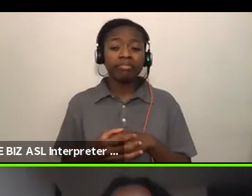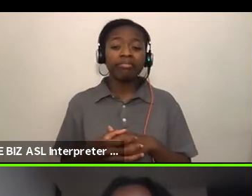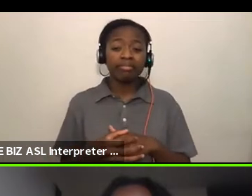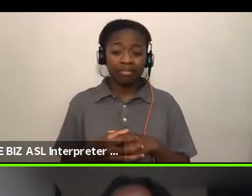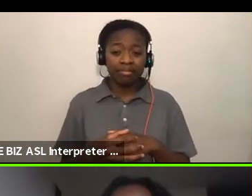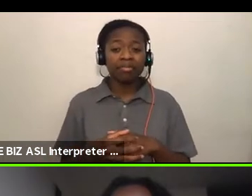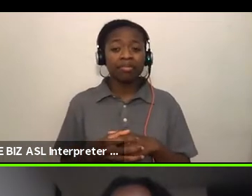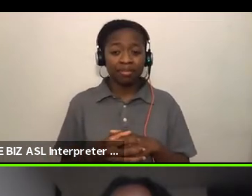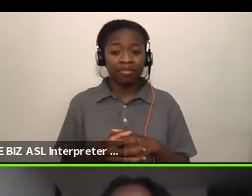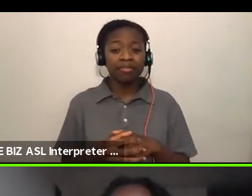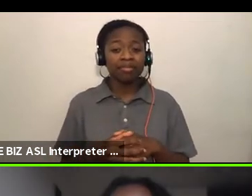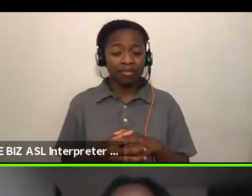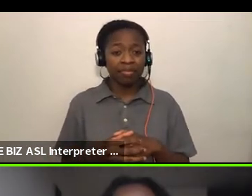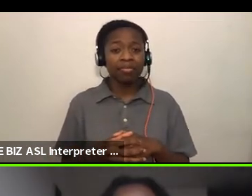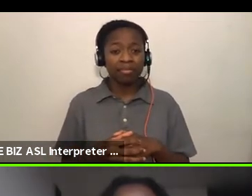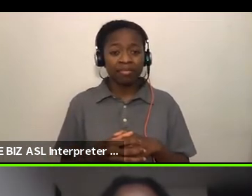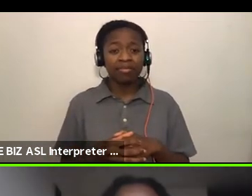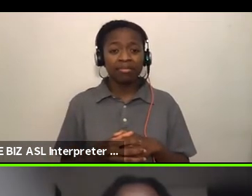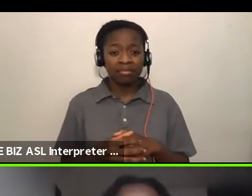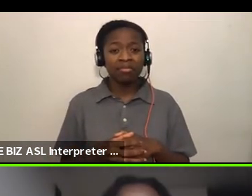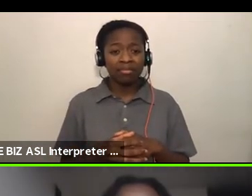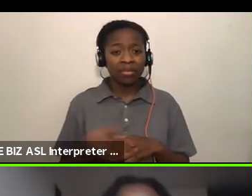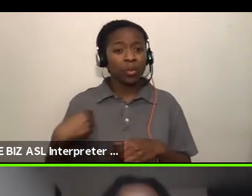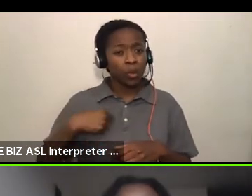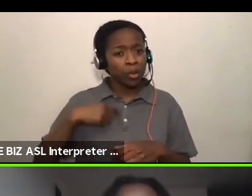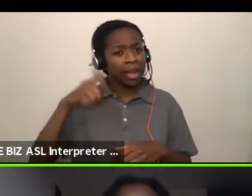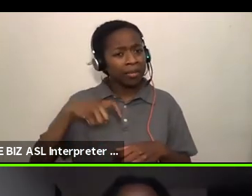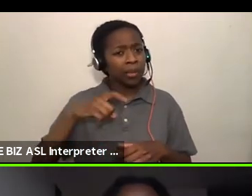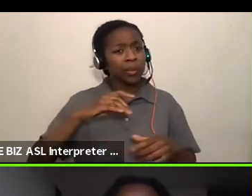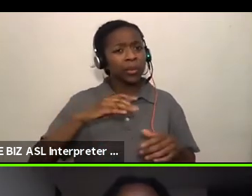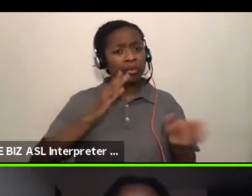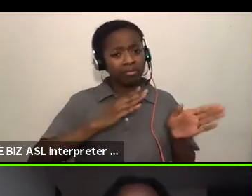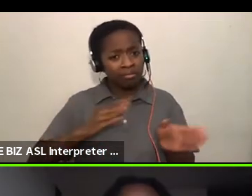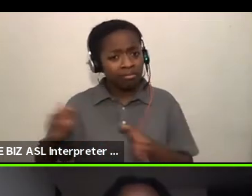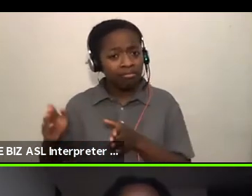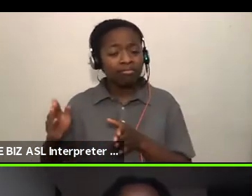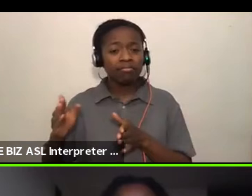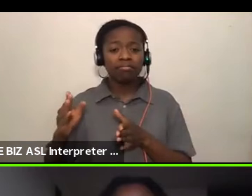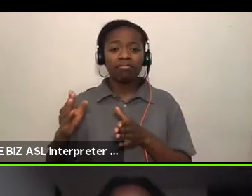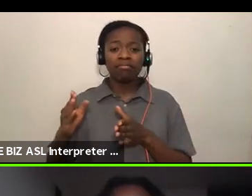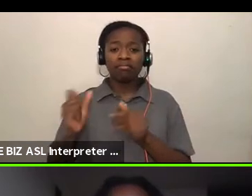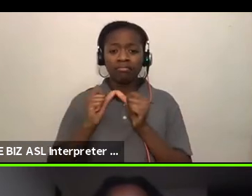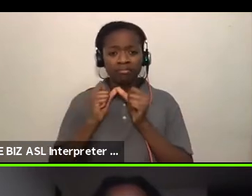the many things that we have to organize to maintain